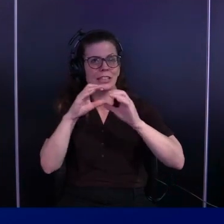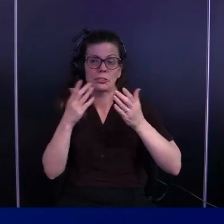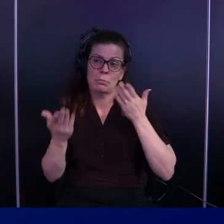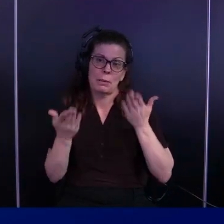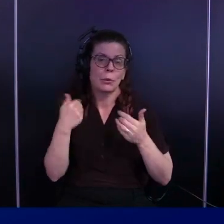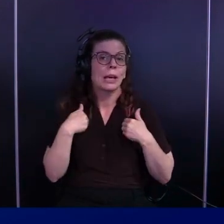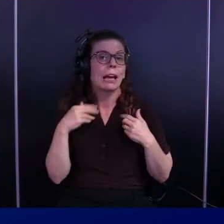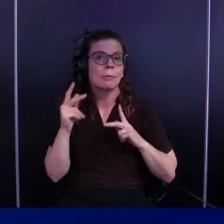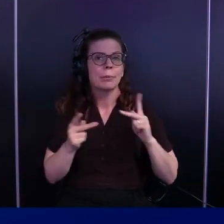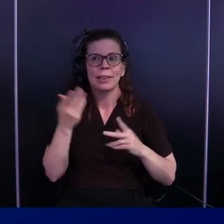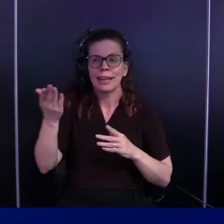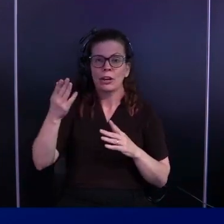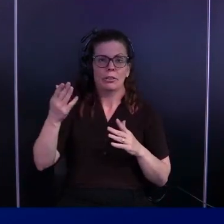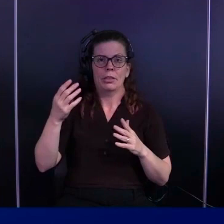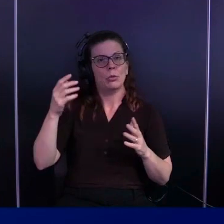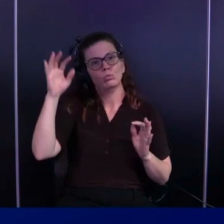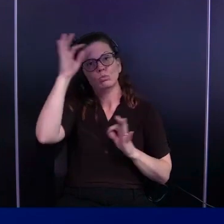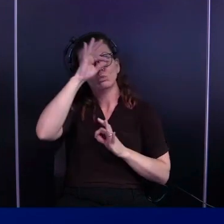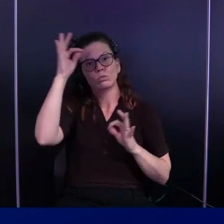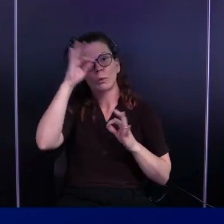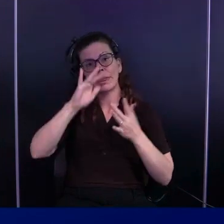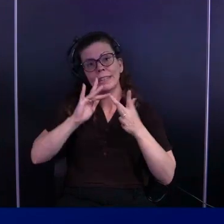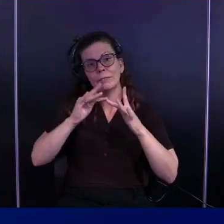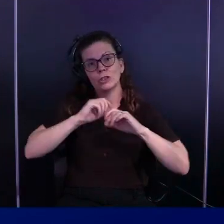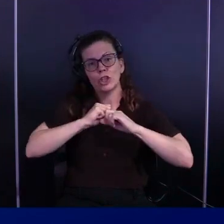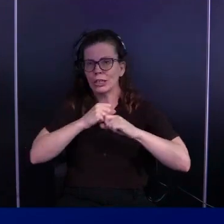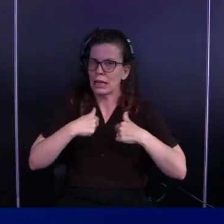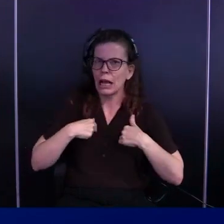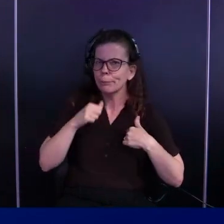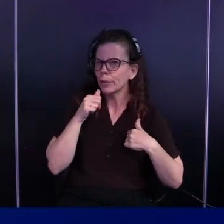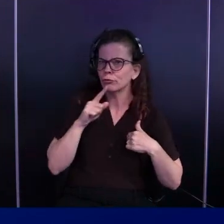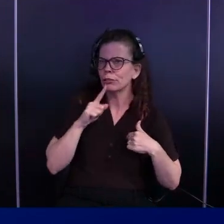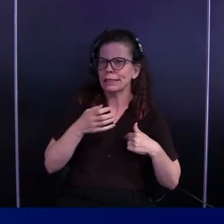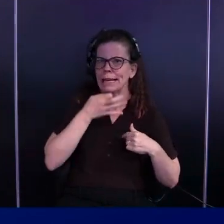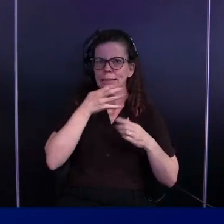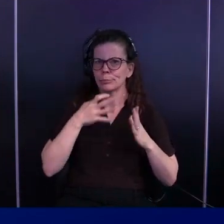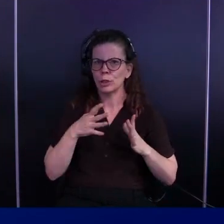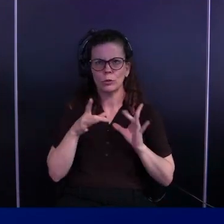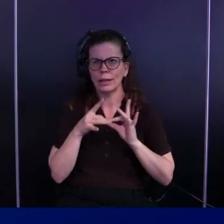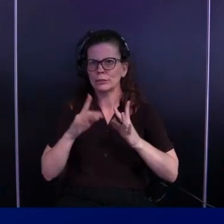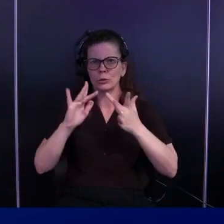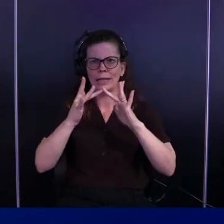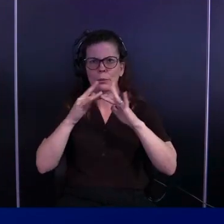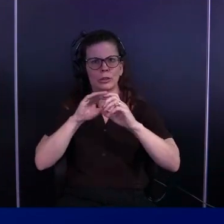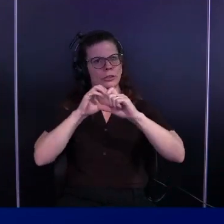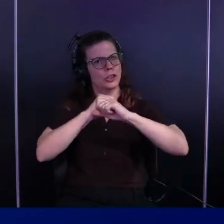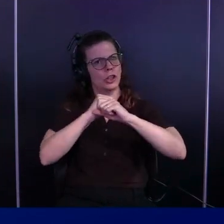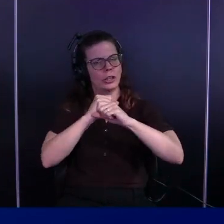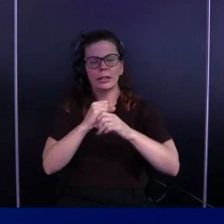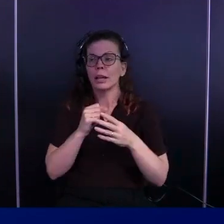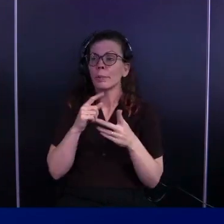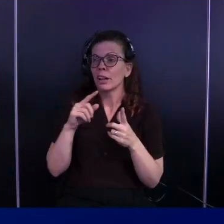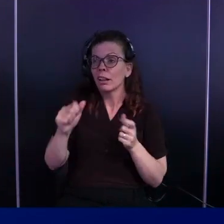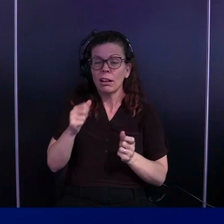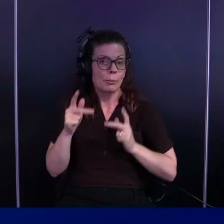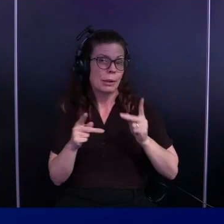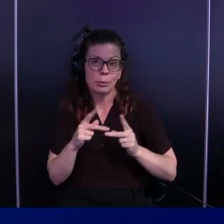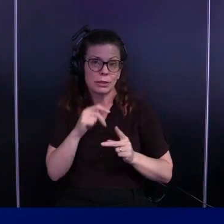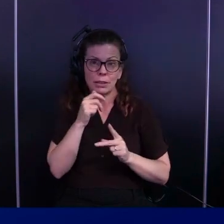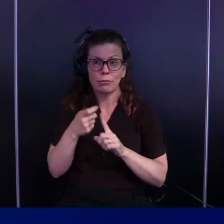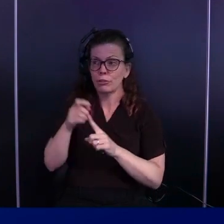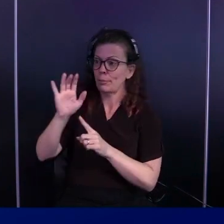familiar with network security. I'm not necessarily a network security expert myself either. And a lot of people are not coming from that